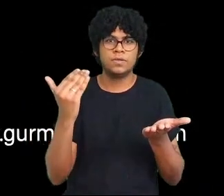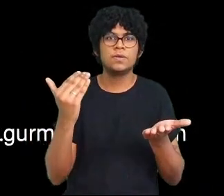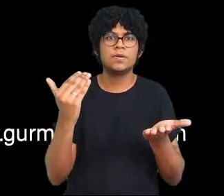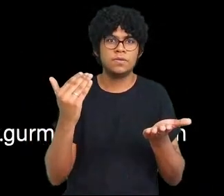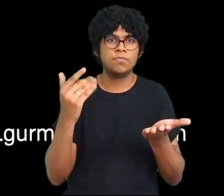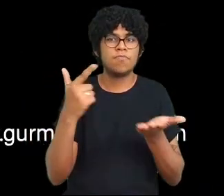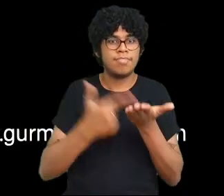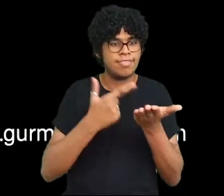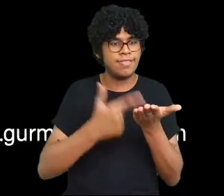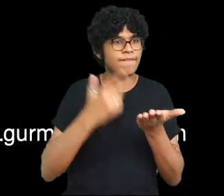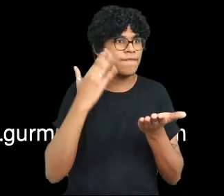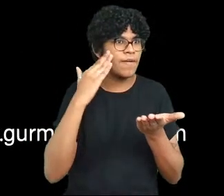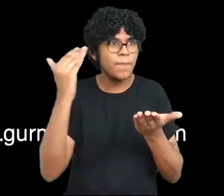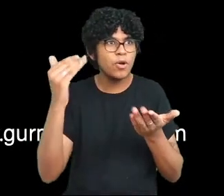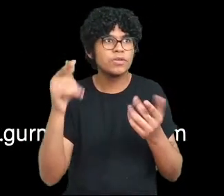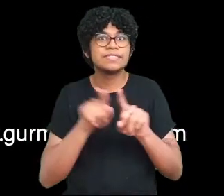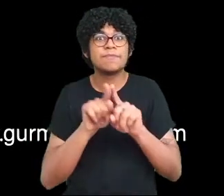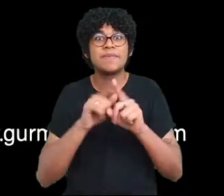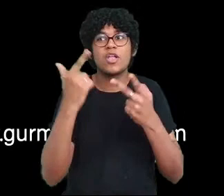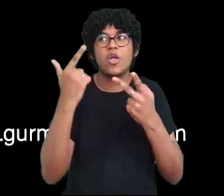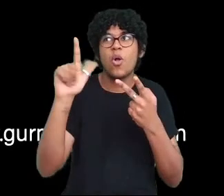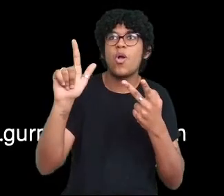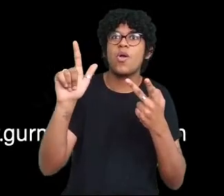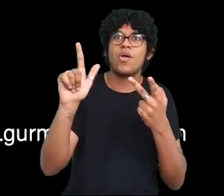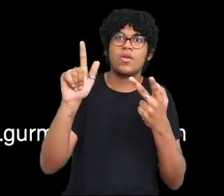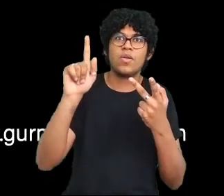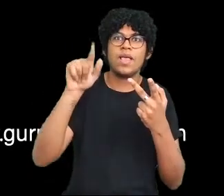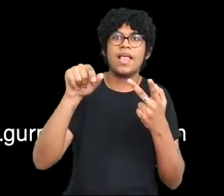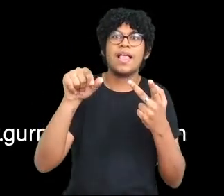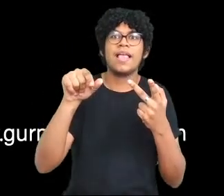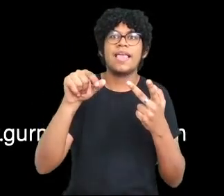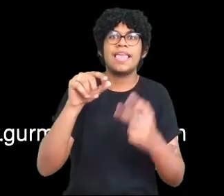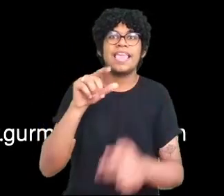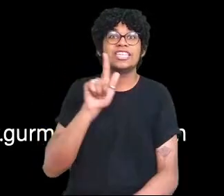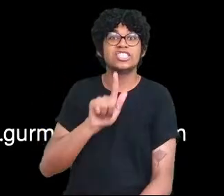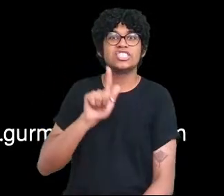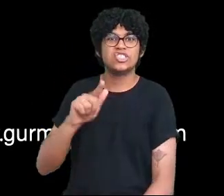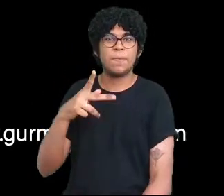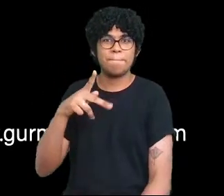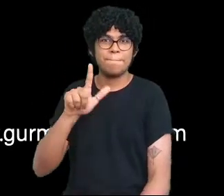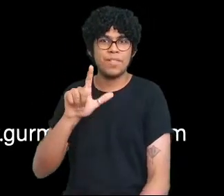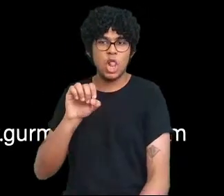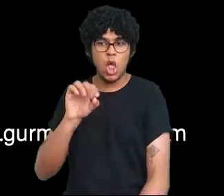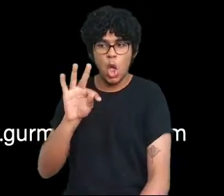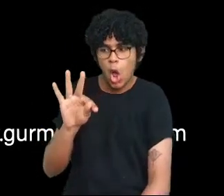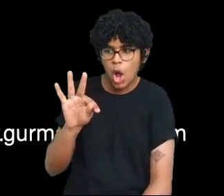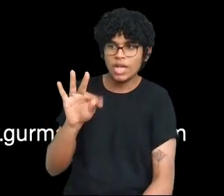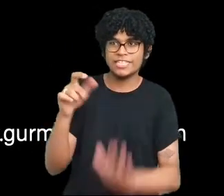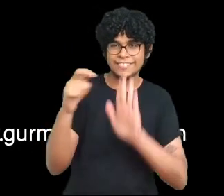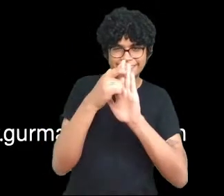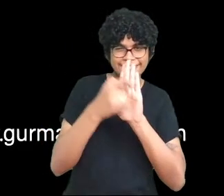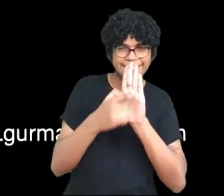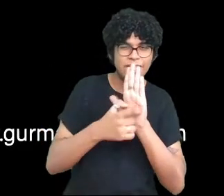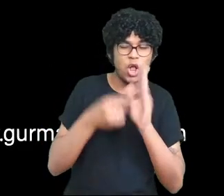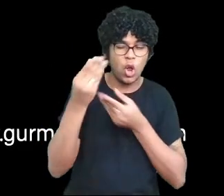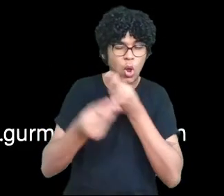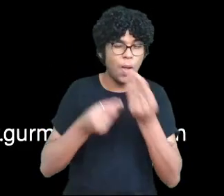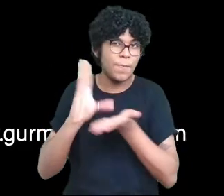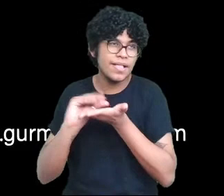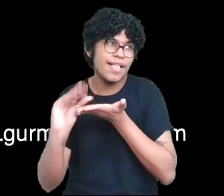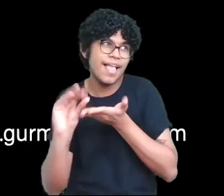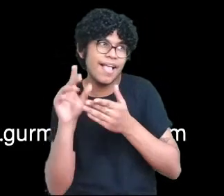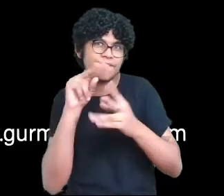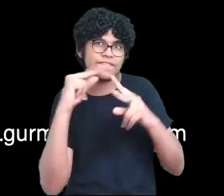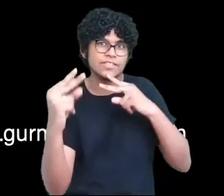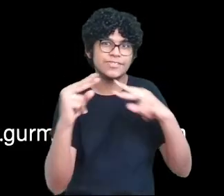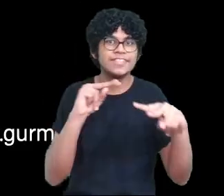on ggplot and how to make beautiful data visualizations in R. So,